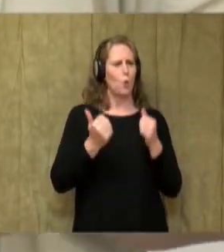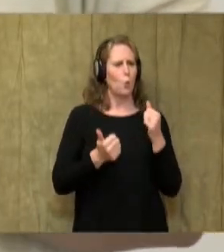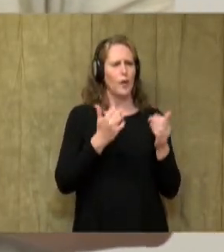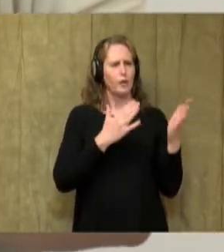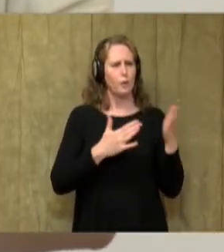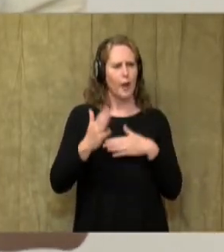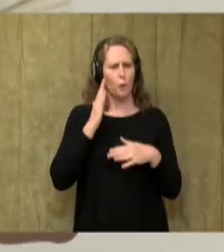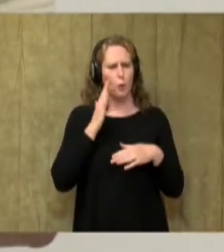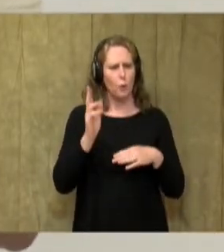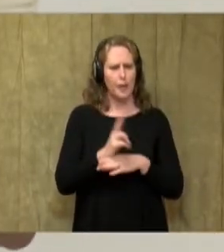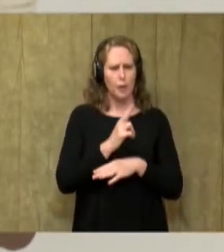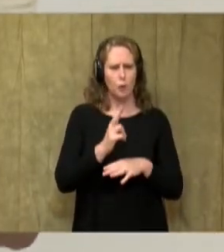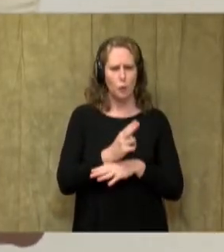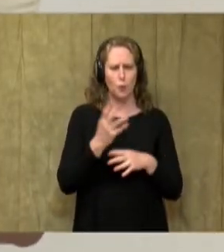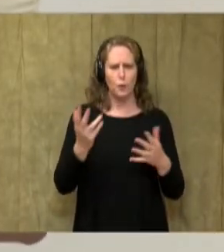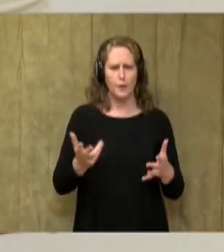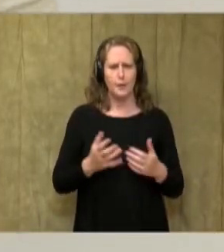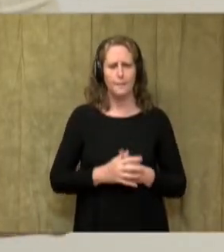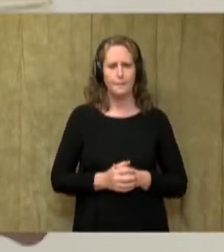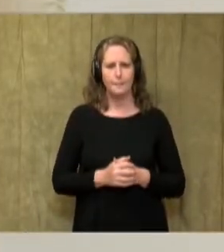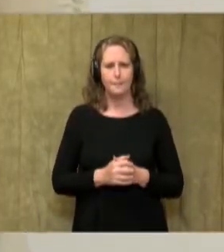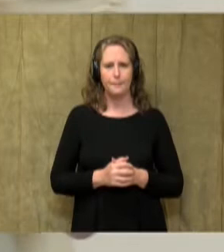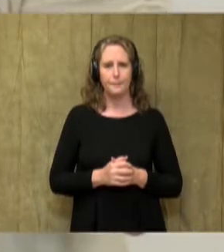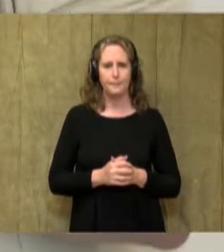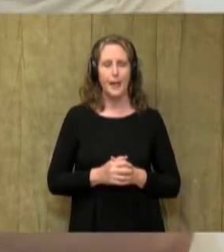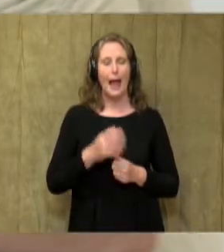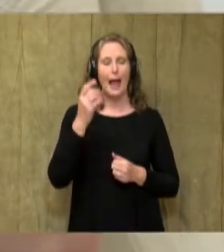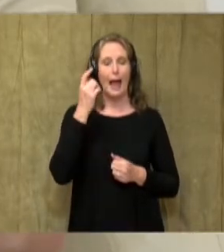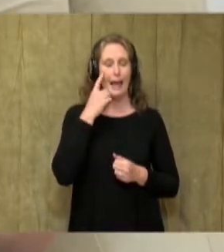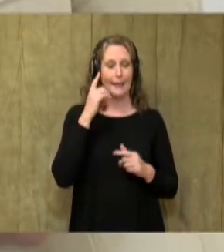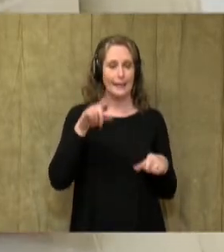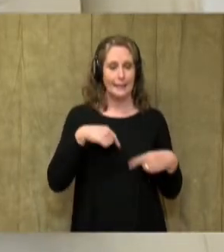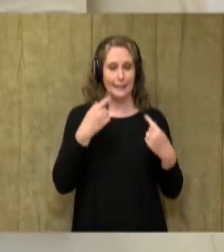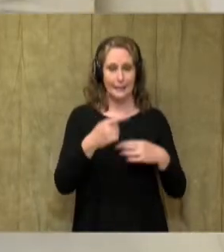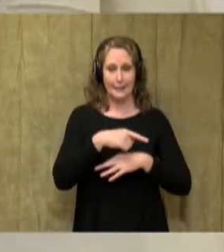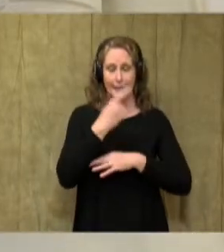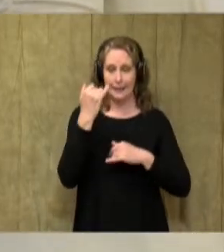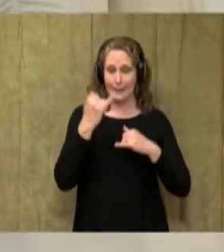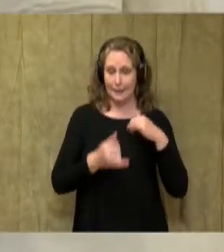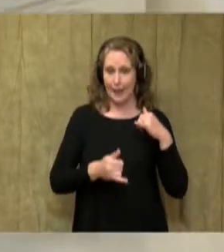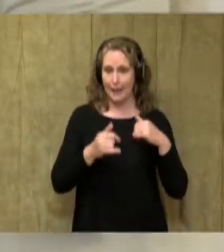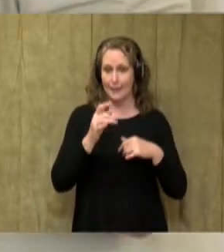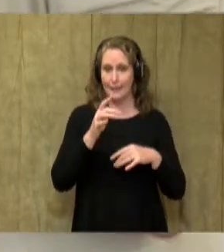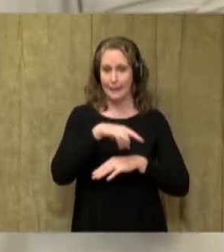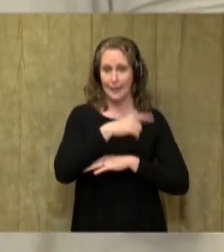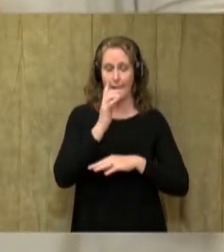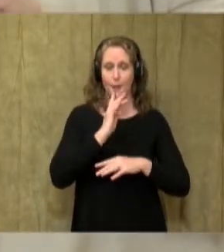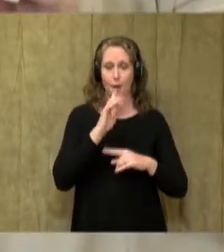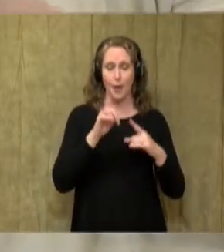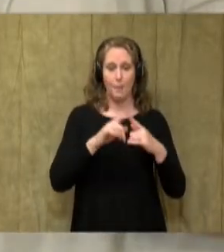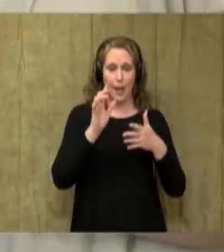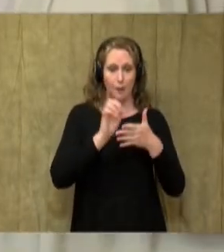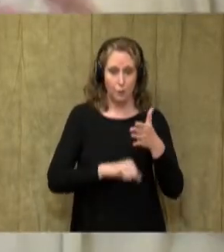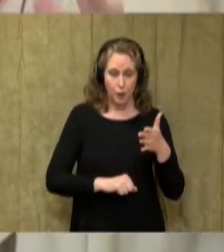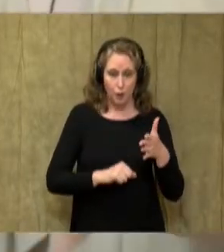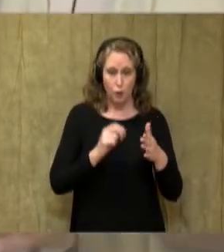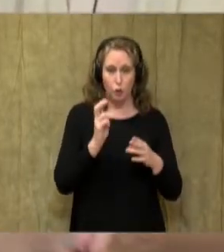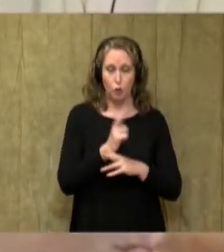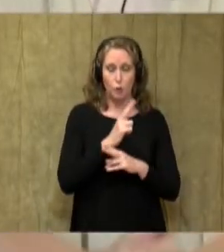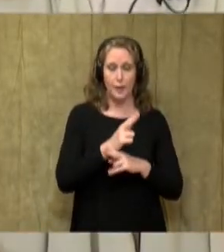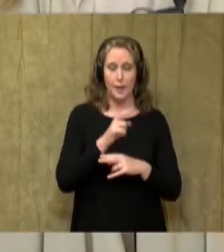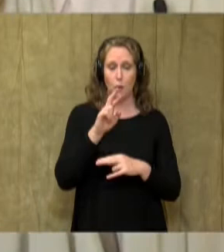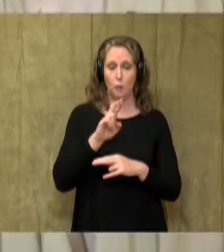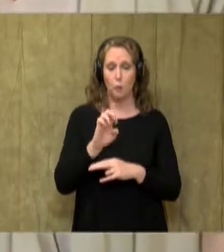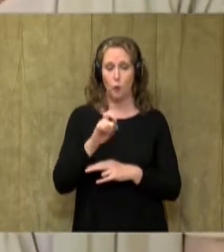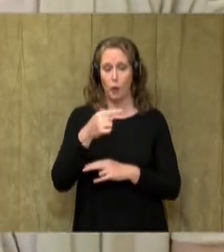should we use? What do you think we should use? Well, I think since today is our last day of talking about subtraction with regrouping, let's start